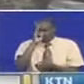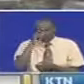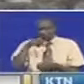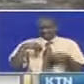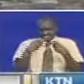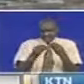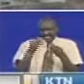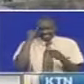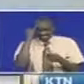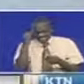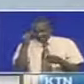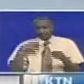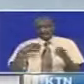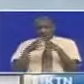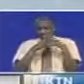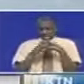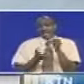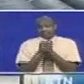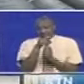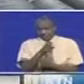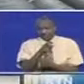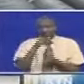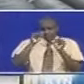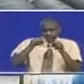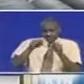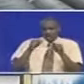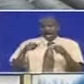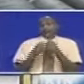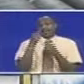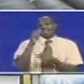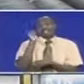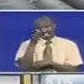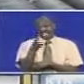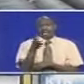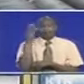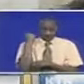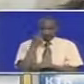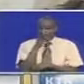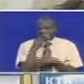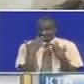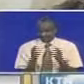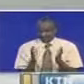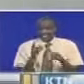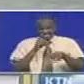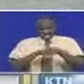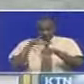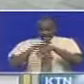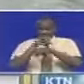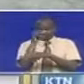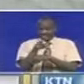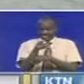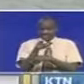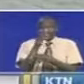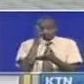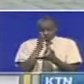with intelligence by their American counterparts on a possible attack in the country. And after the interception, it is